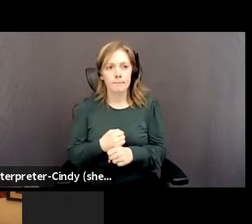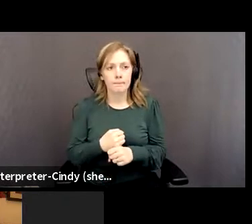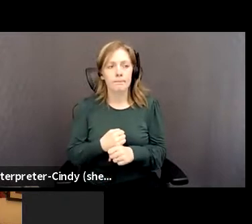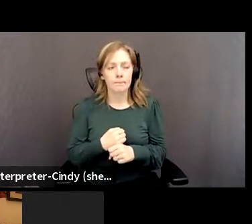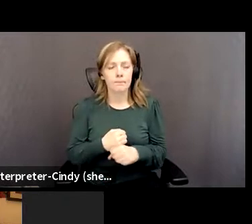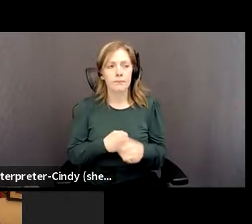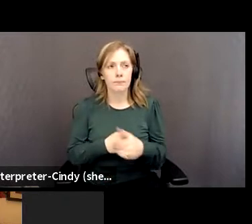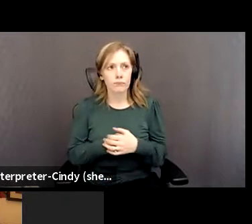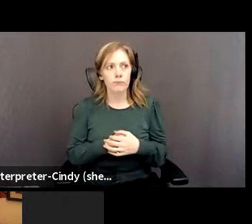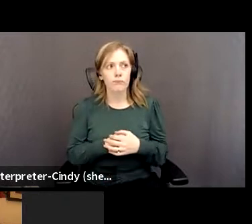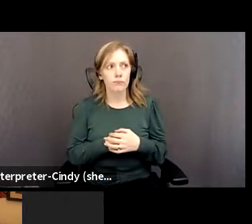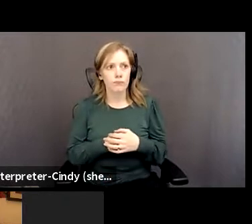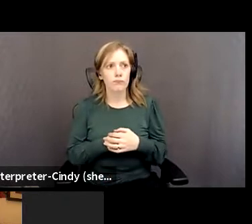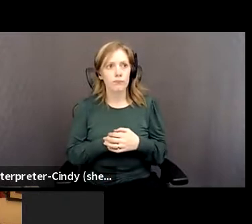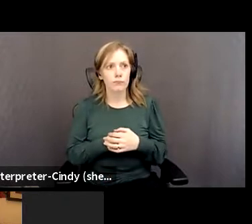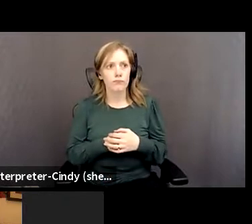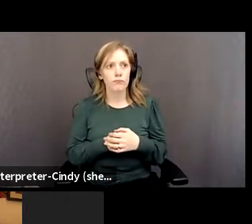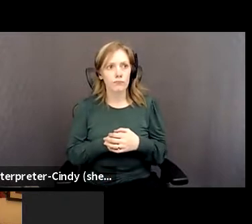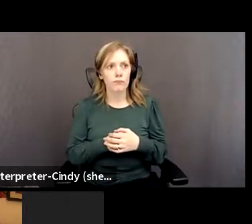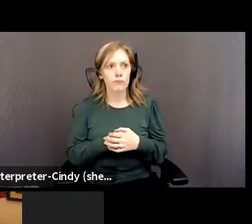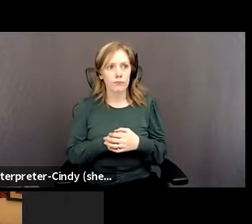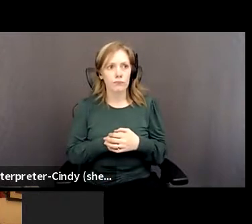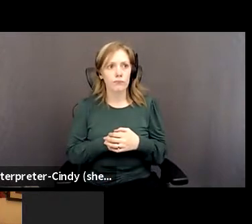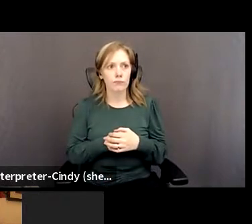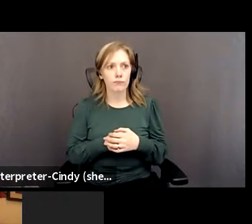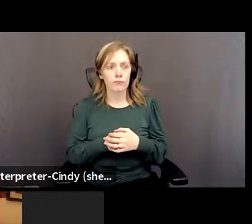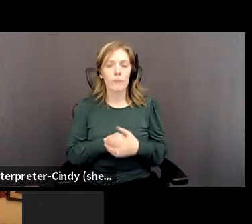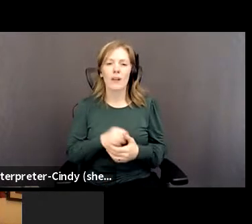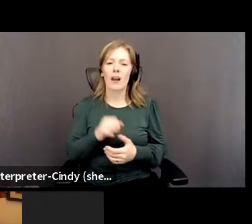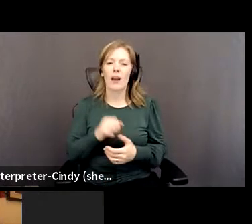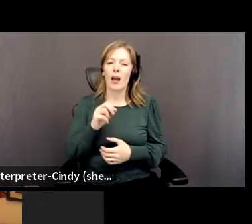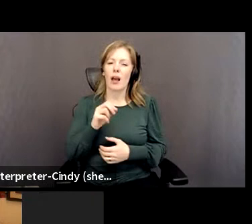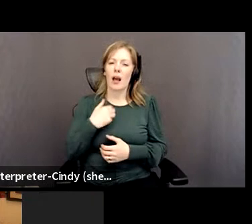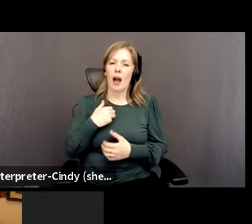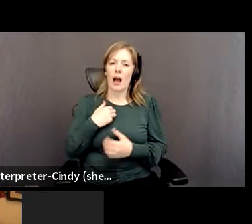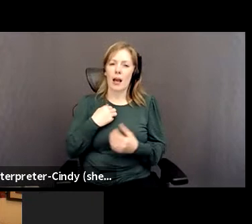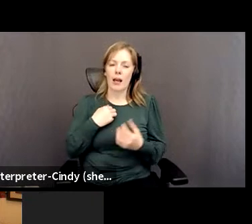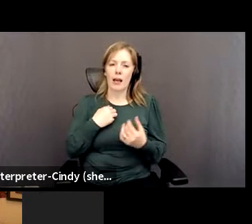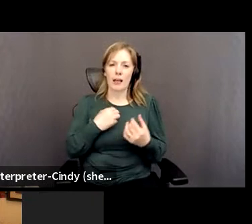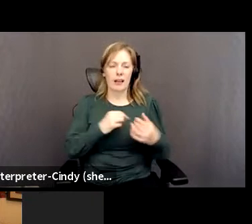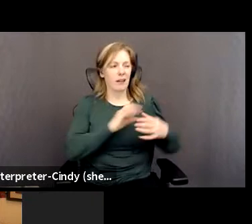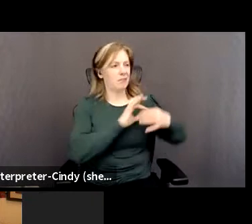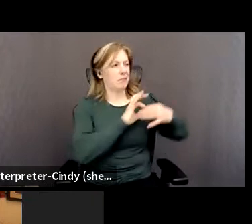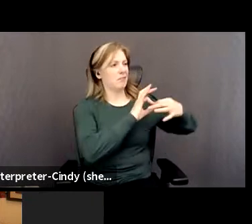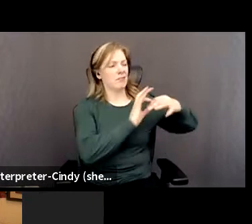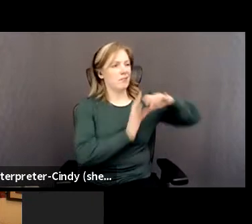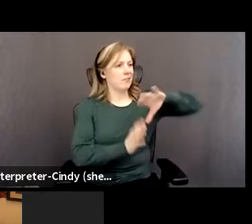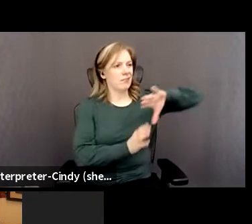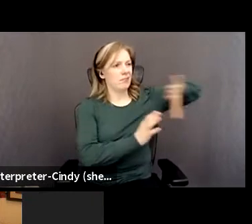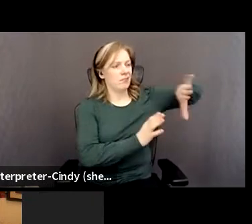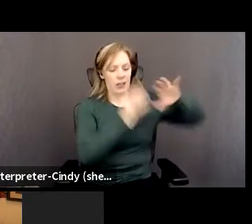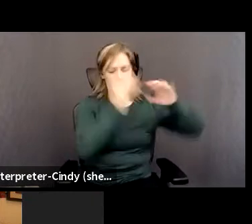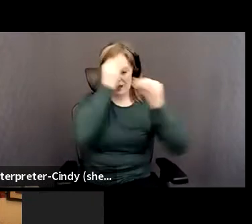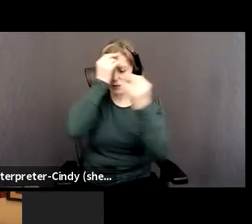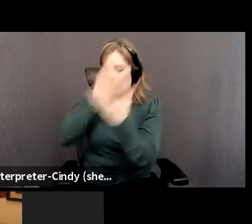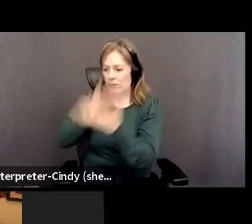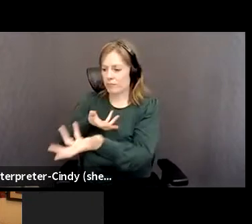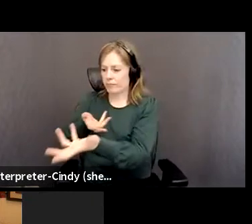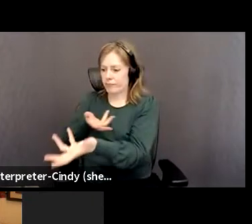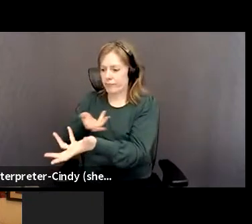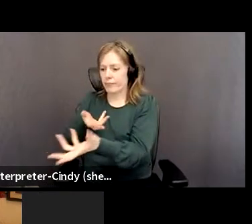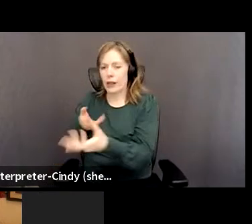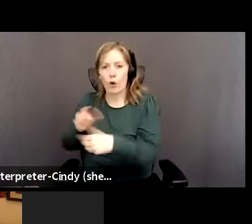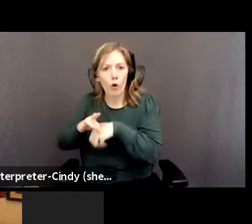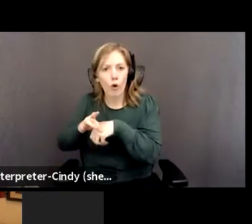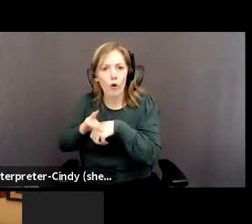least for me, I'm getting to rethink my relationship to the earth. I'm getting to rethink my relationship to others and how I